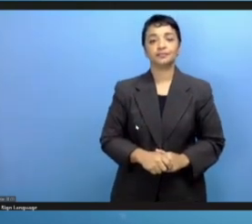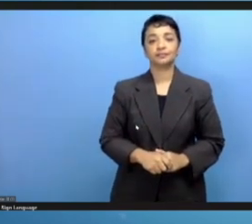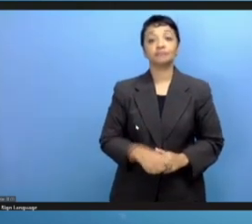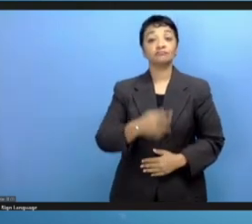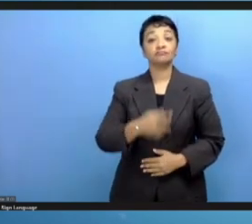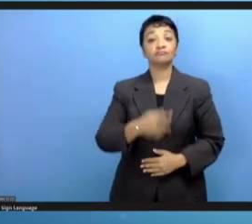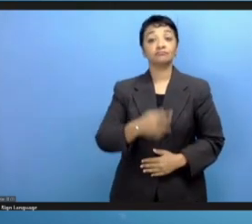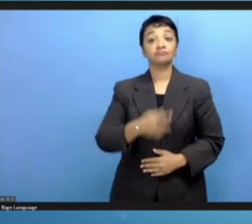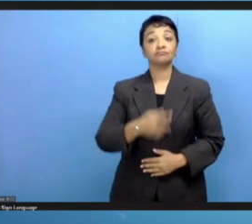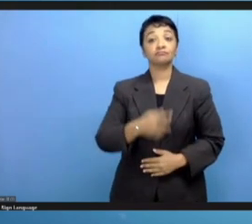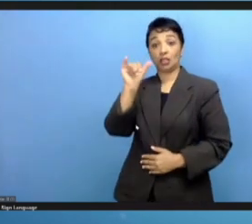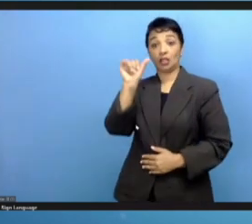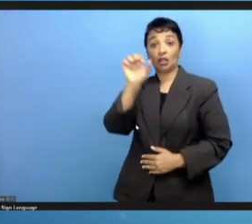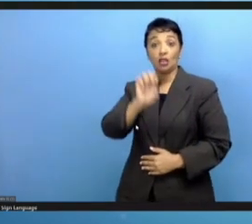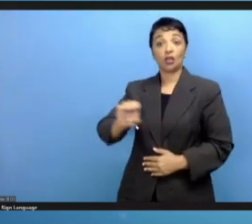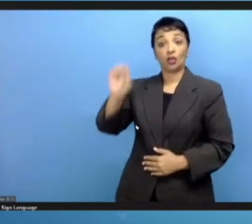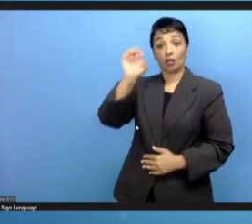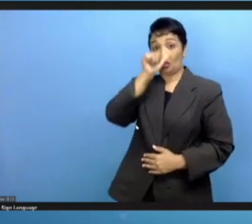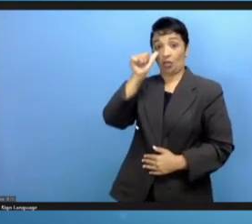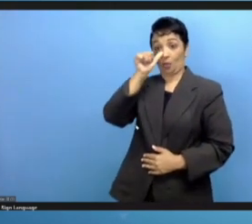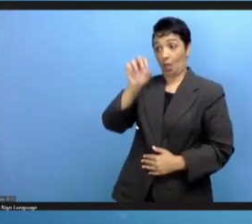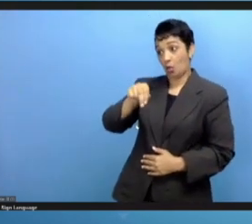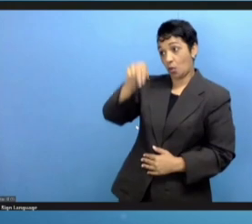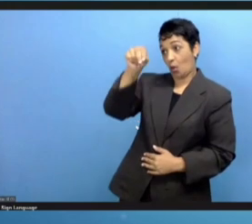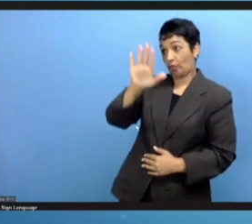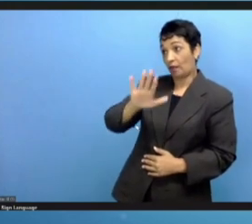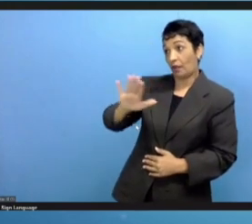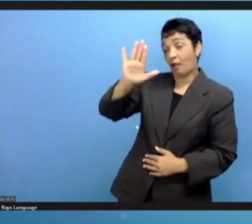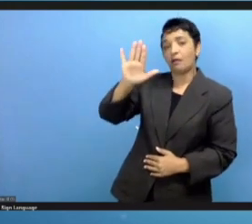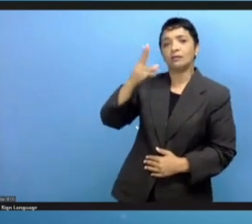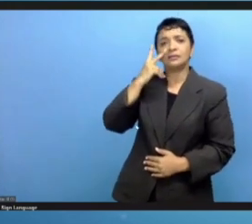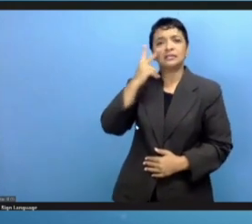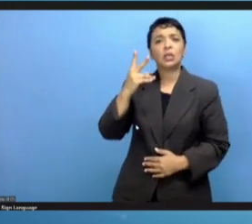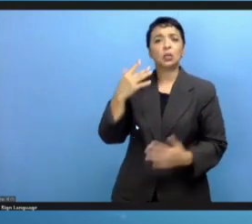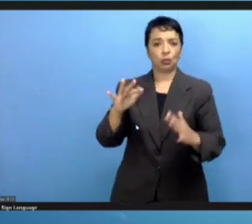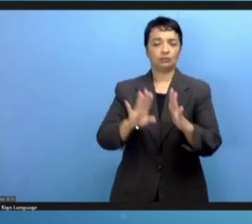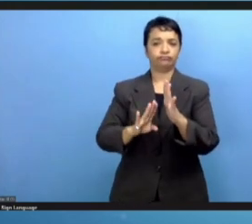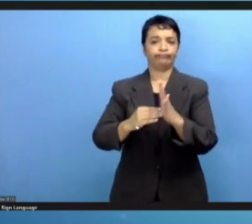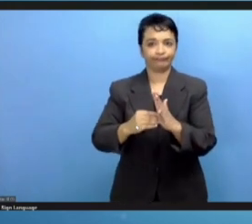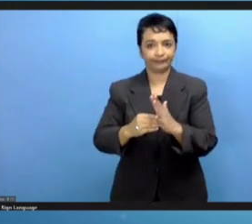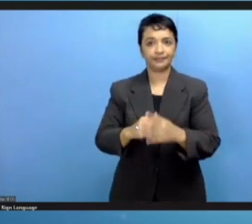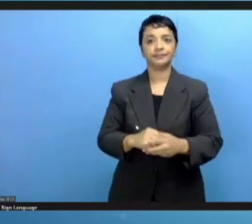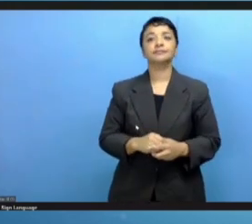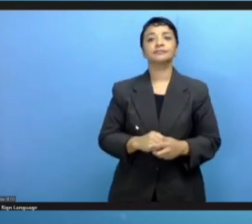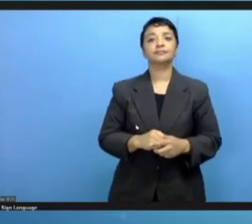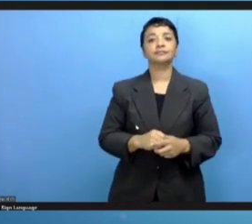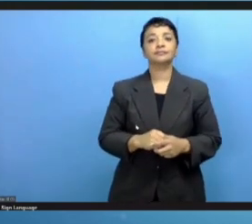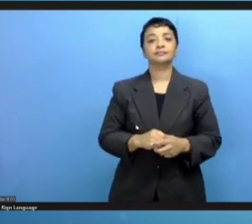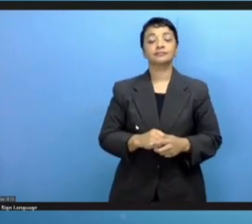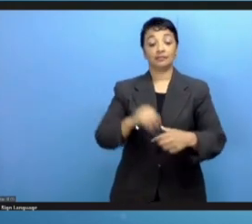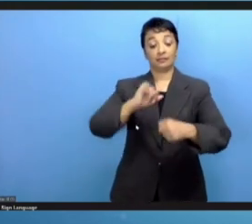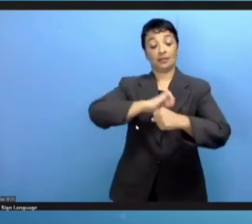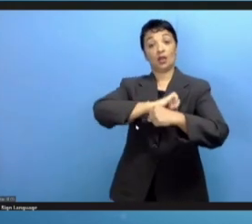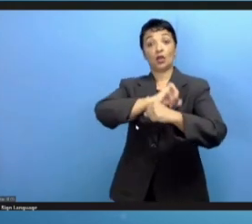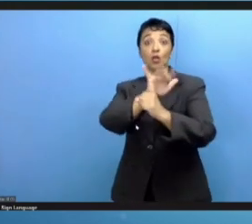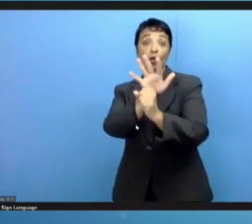hand, while the COVID-19 pandemic hit, the internet offered the opportunity to conduct